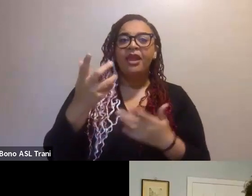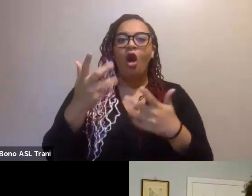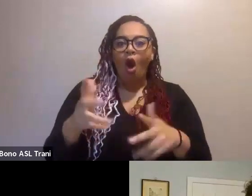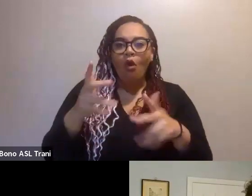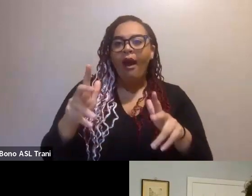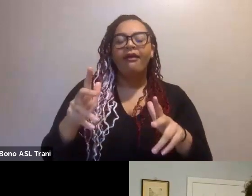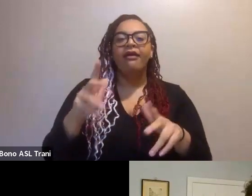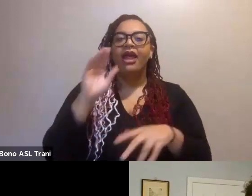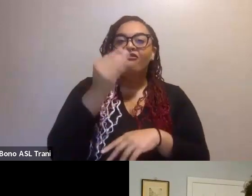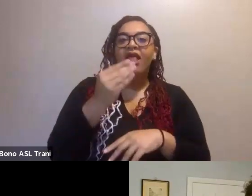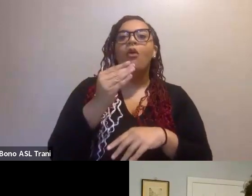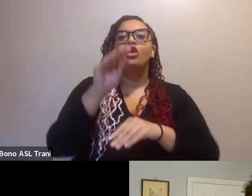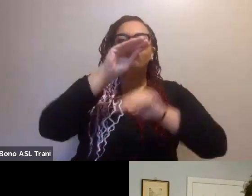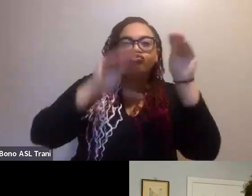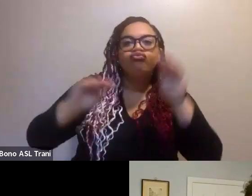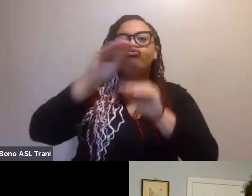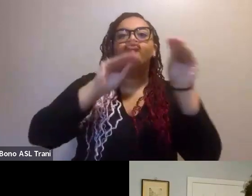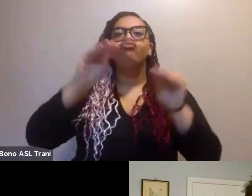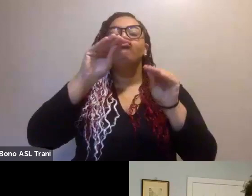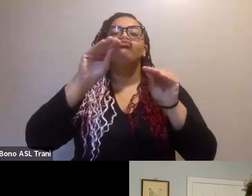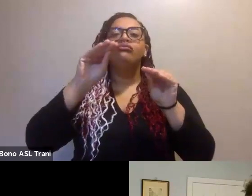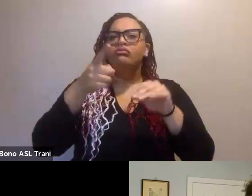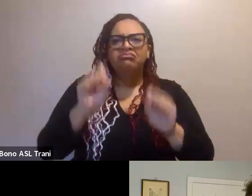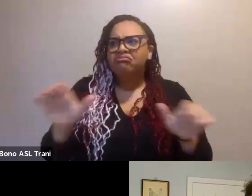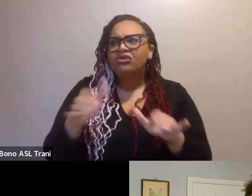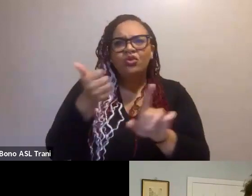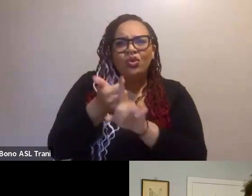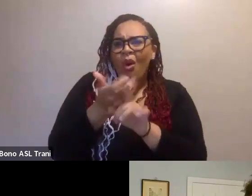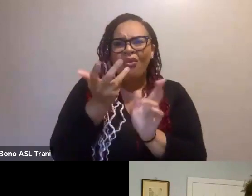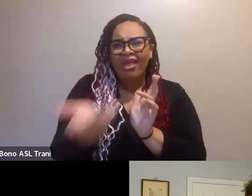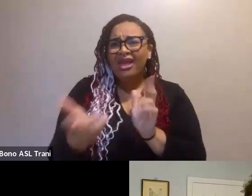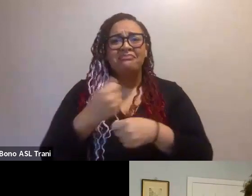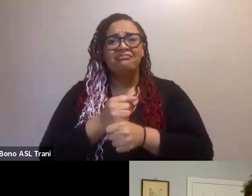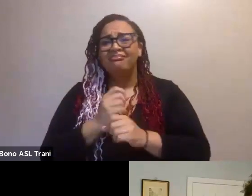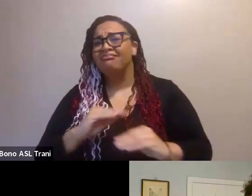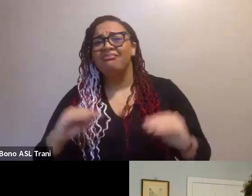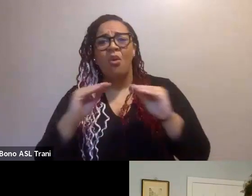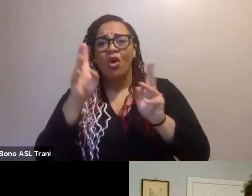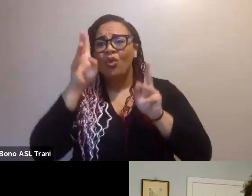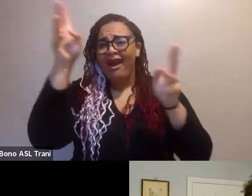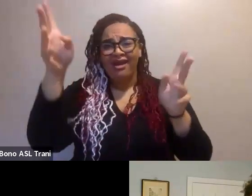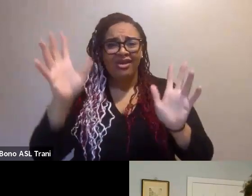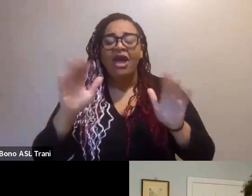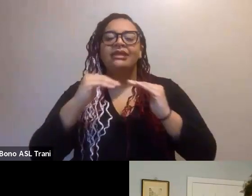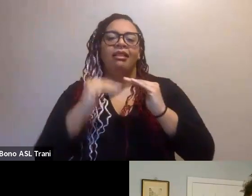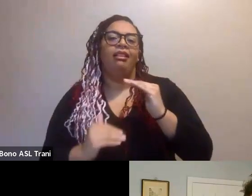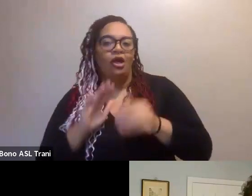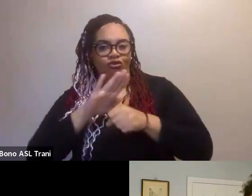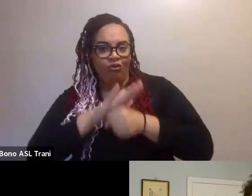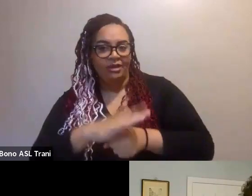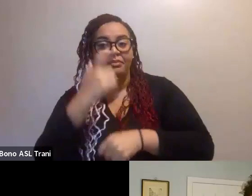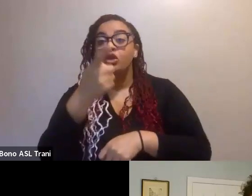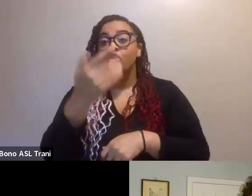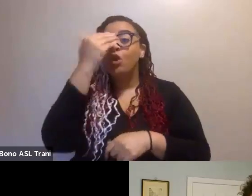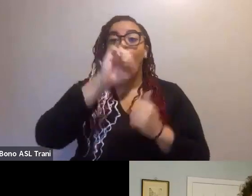put together, you could do your own thing and like be creative with it, which makes it like more fun. And there's like less stress because, you know, all